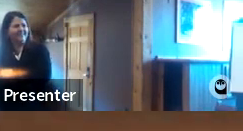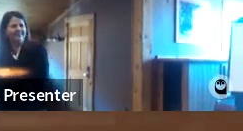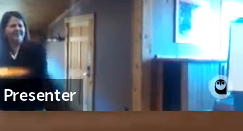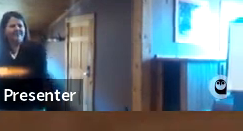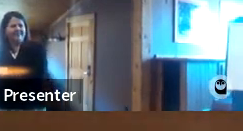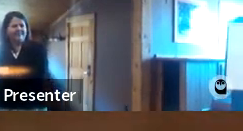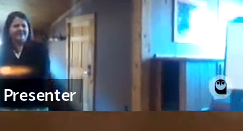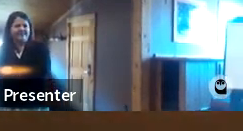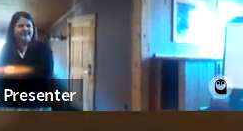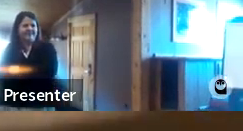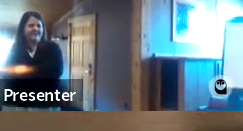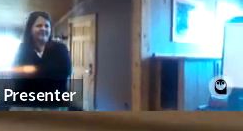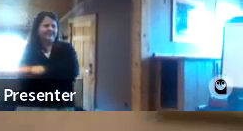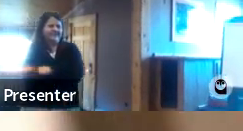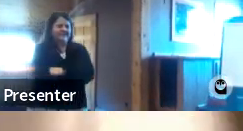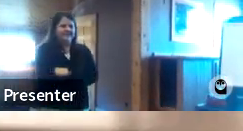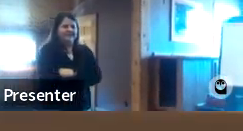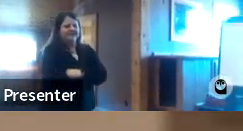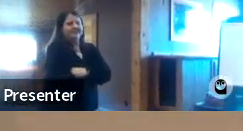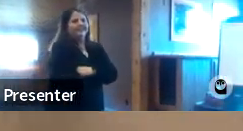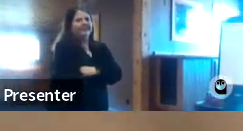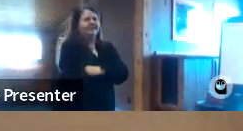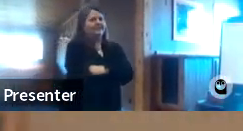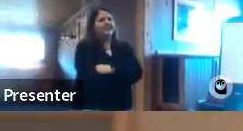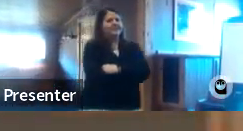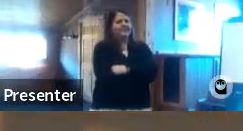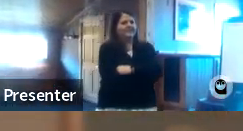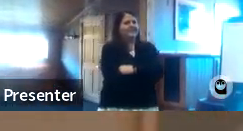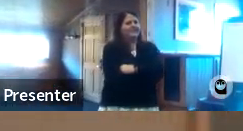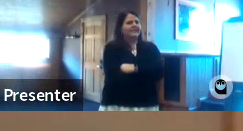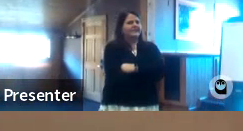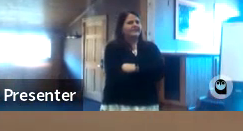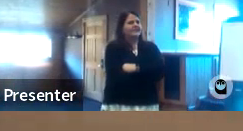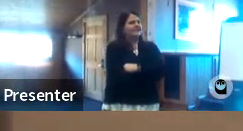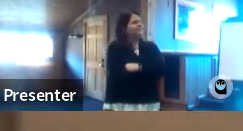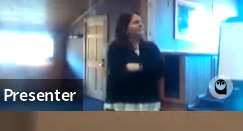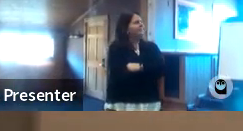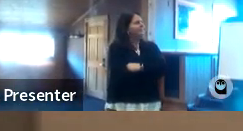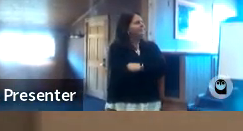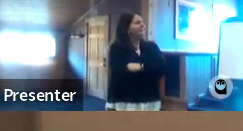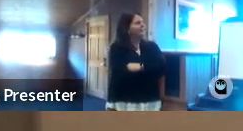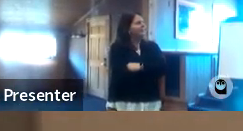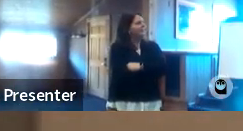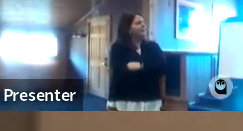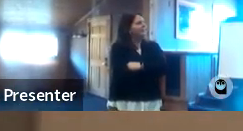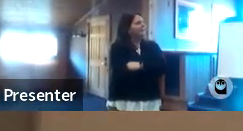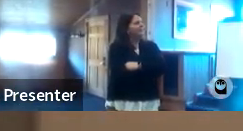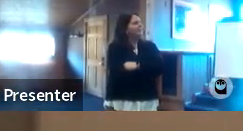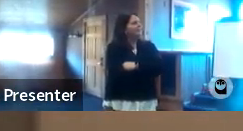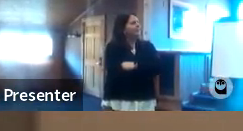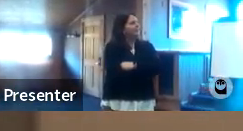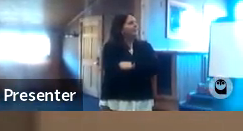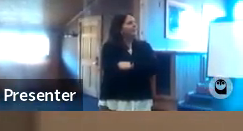Air Chevrolet with a 327 cubic inch engine and a four-barrel carburetor? It's a bullshit